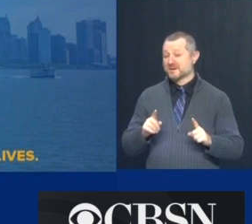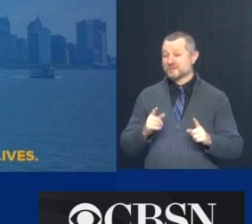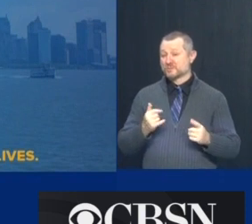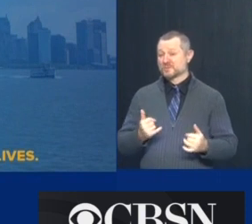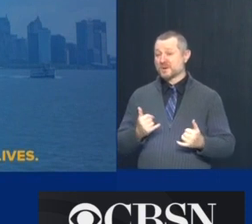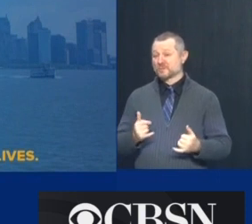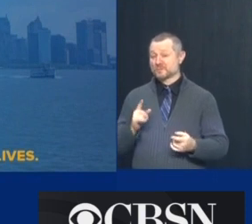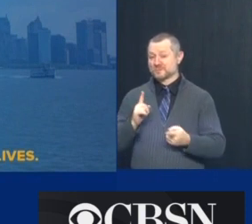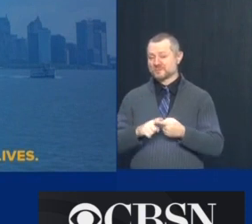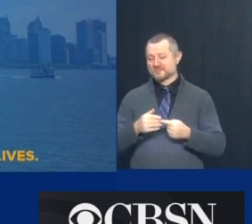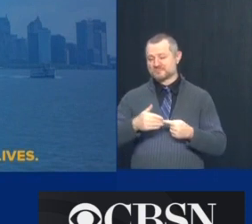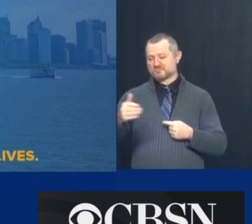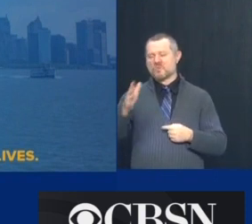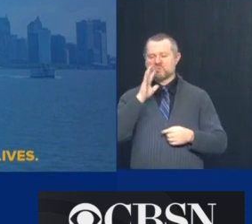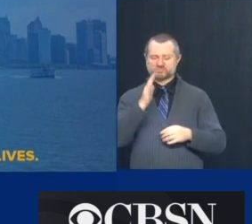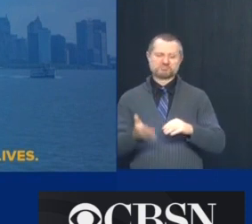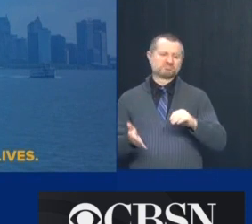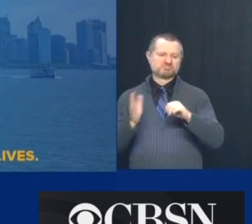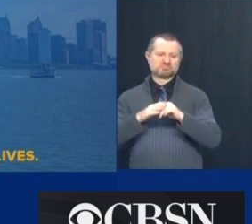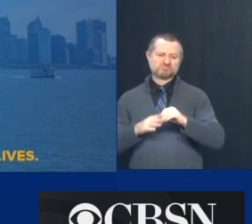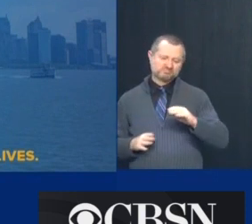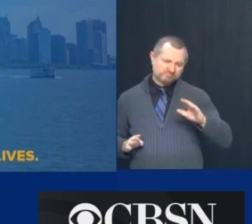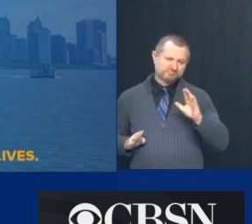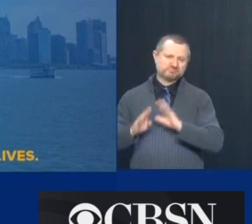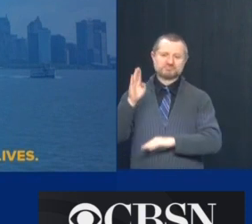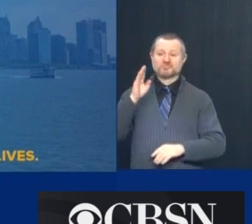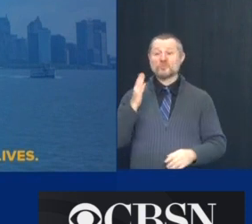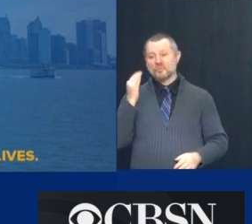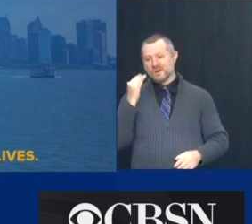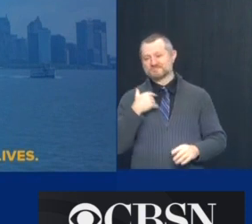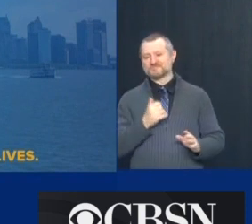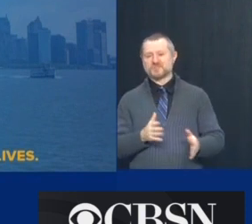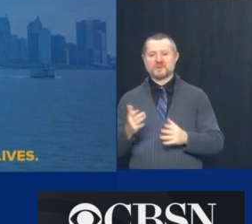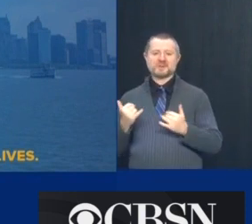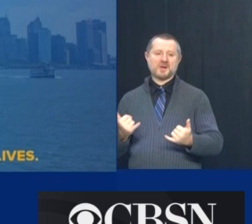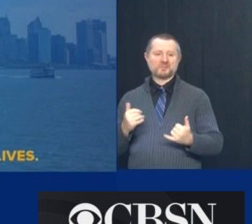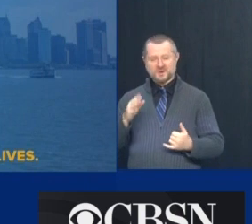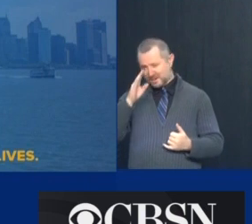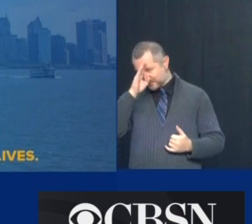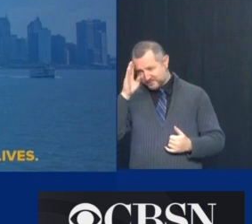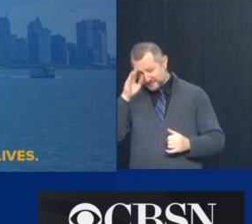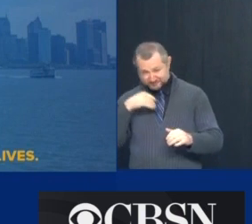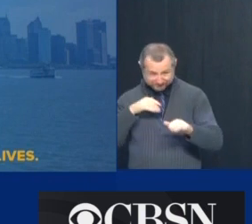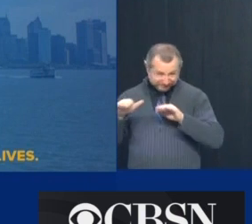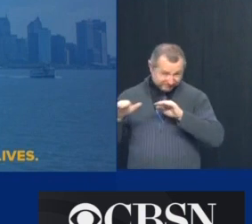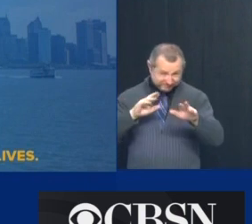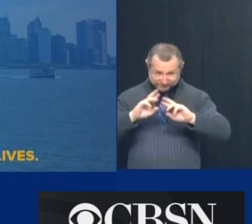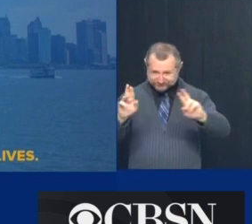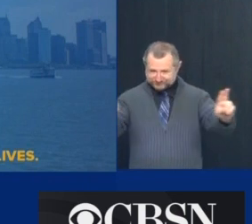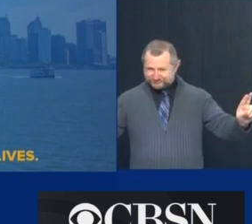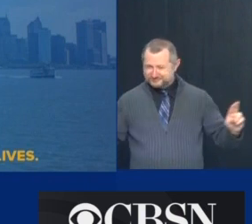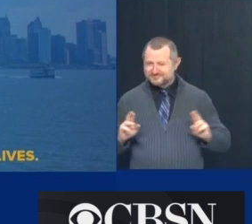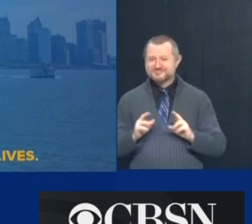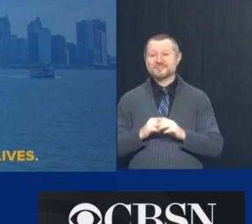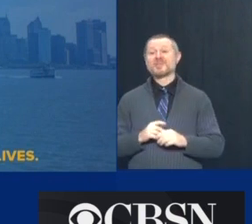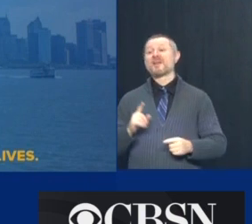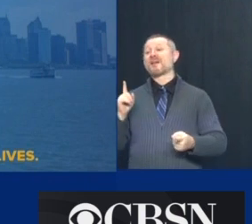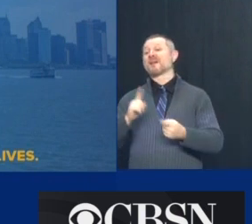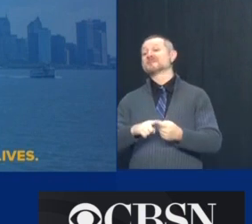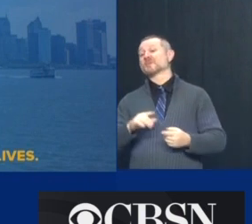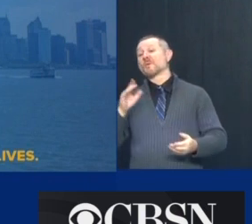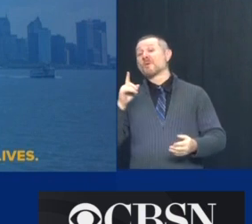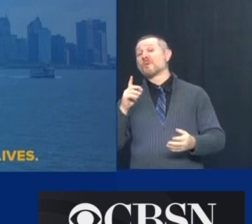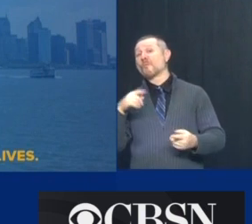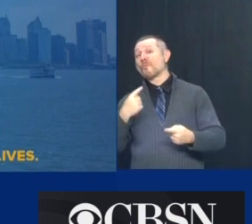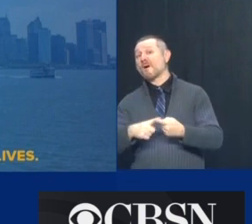is today. That's why it's about the hospitalizations. You won't see a real end until the vaccine hits critical